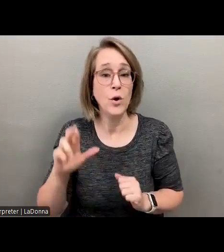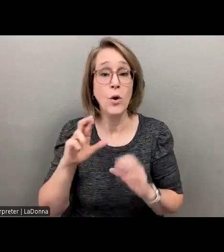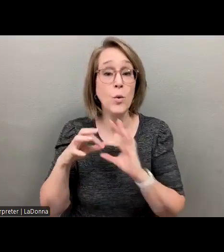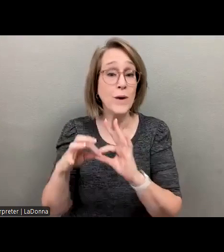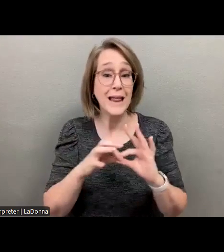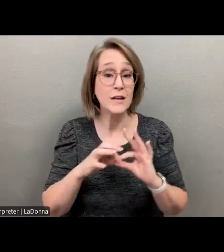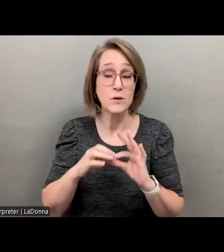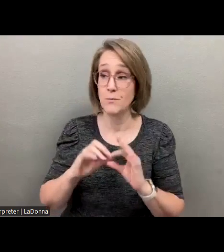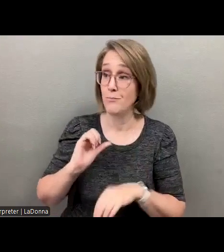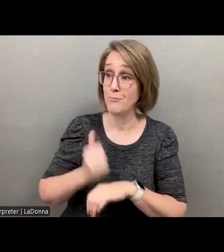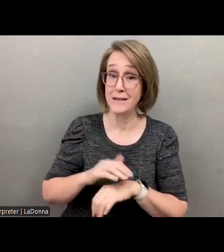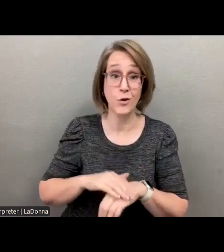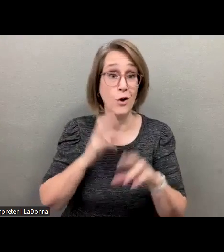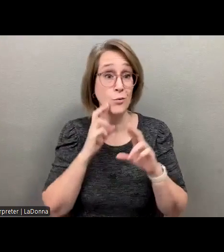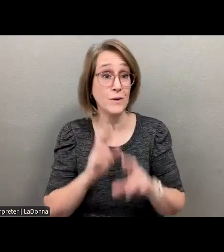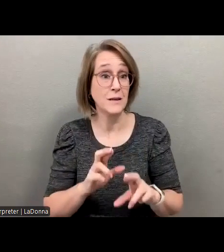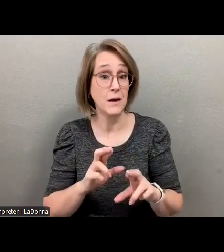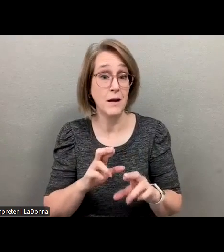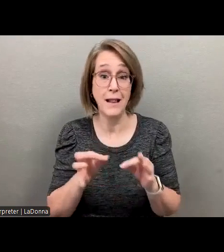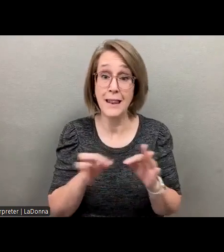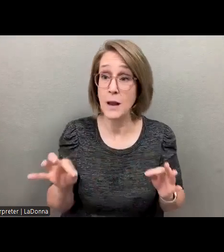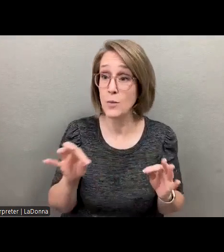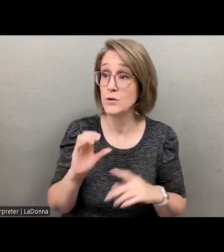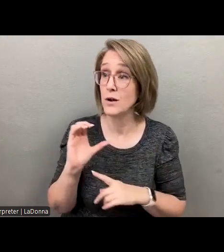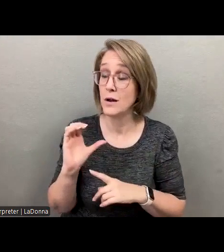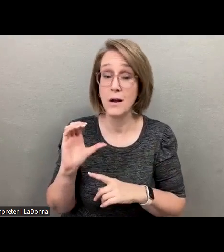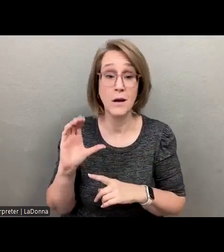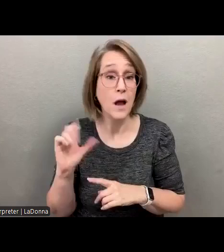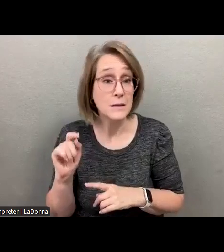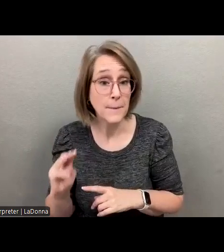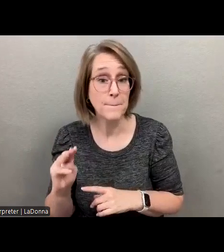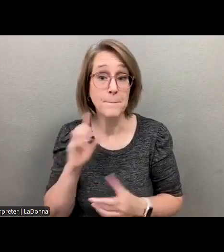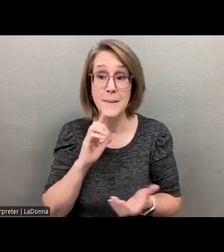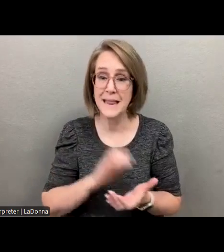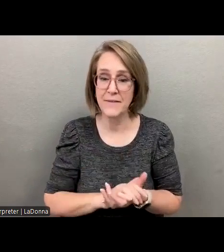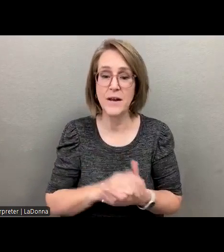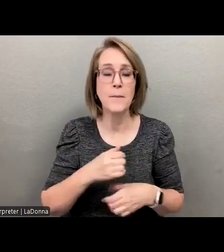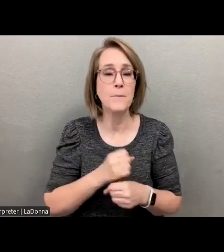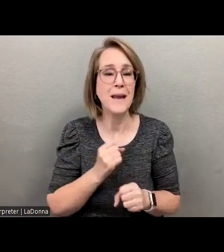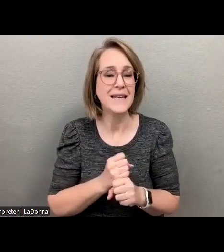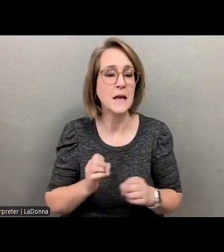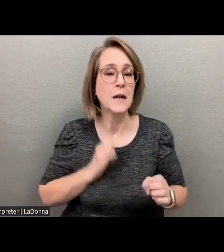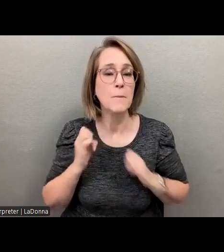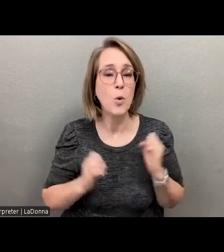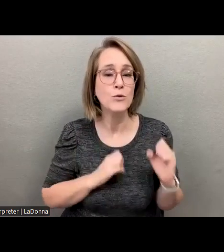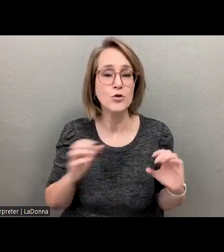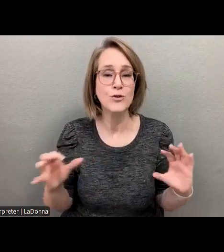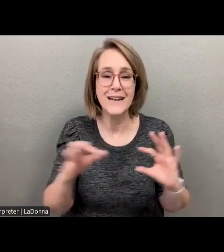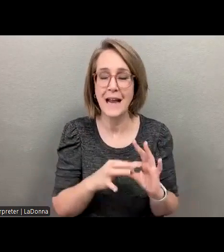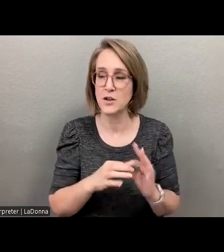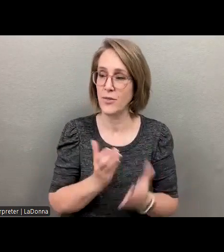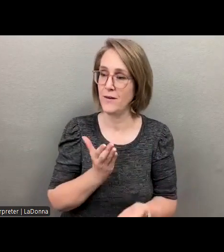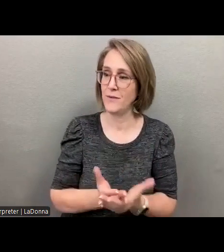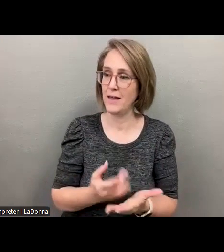based on respect for language and customs and beliefs creates an emotional connection that validates us as